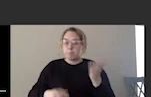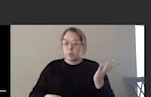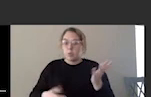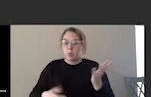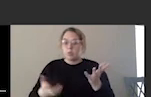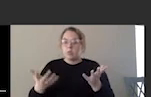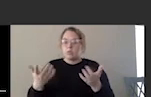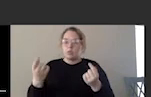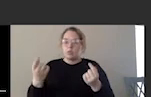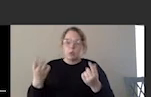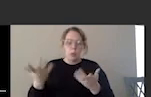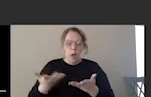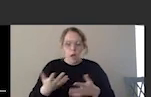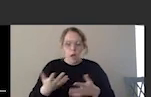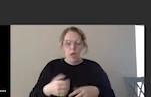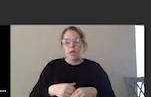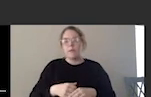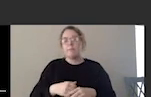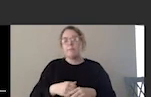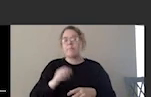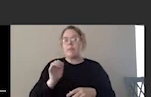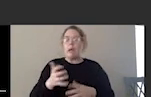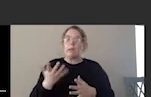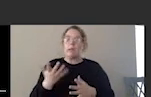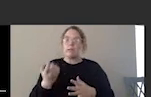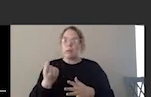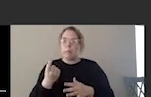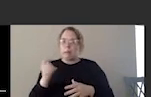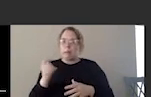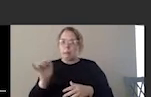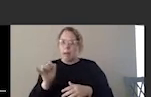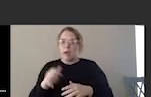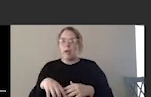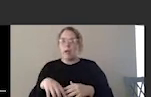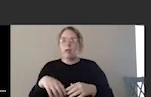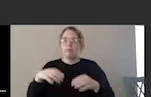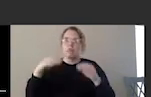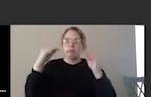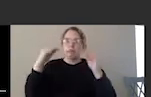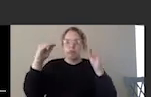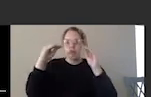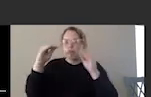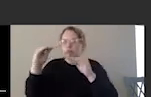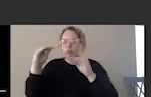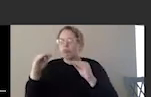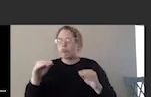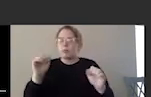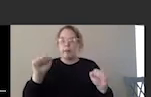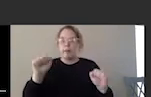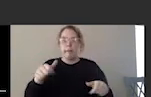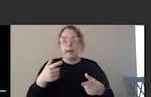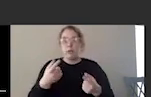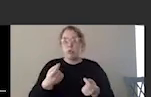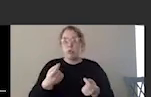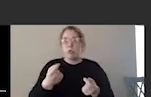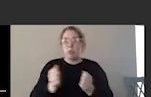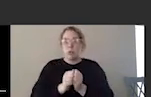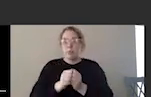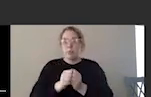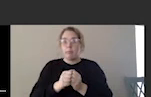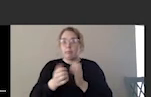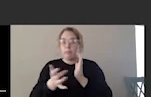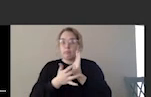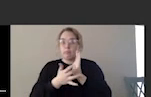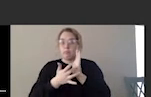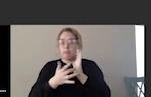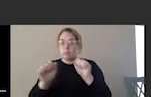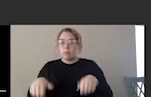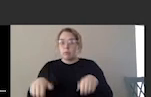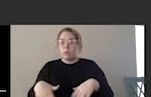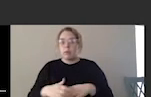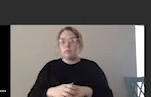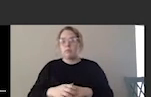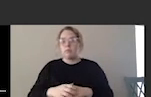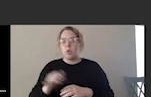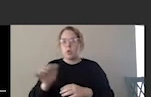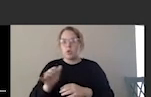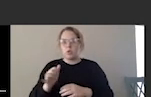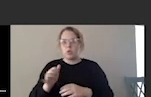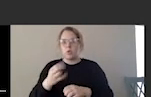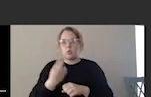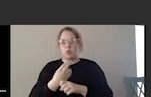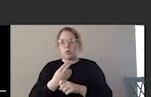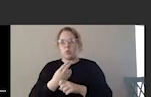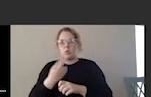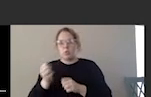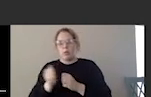So that's the kind of training that would take place with this. And I've also seen people use this as tests. My guess would be